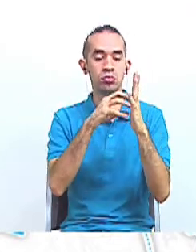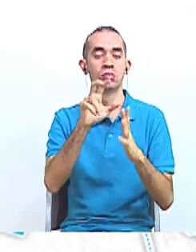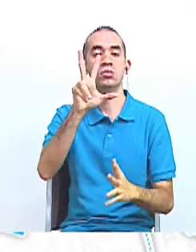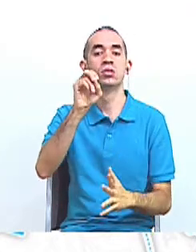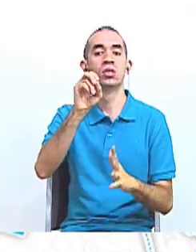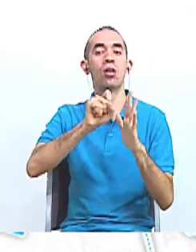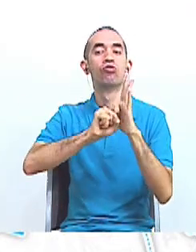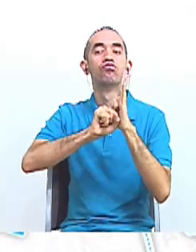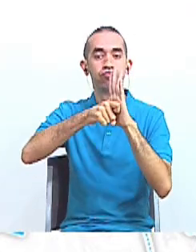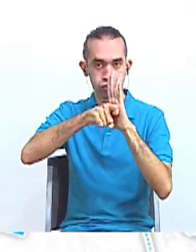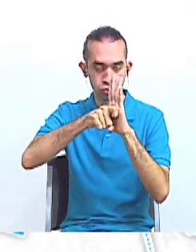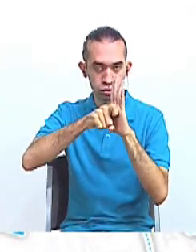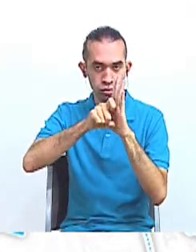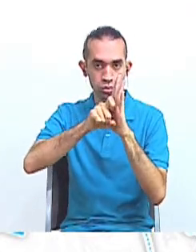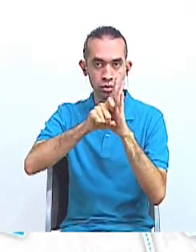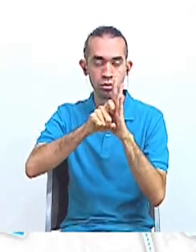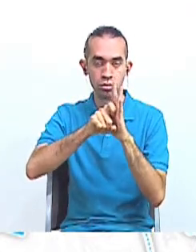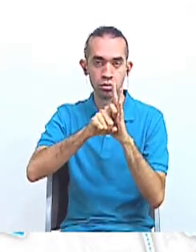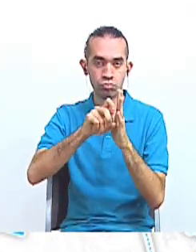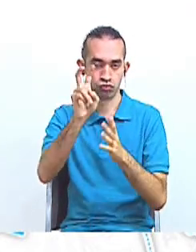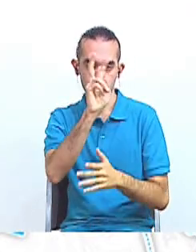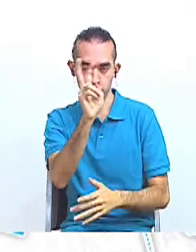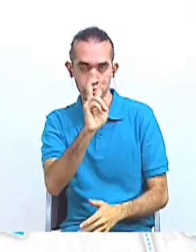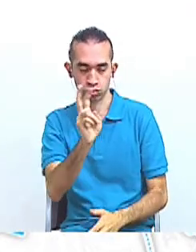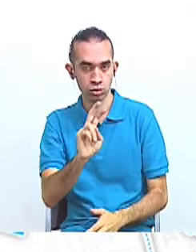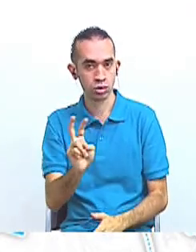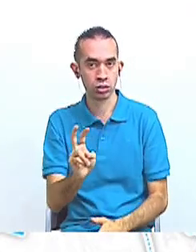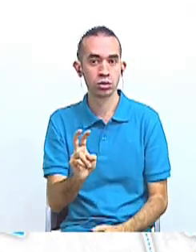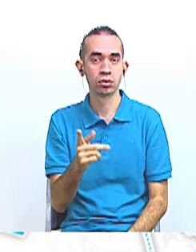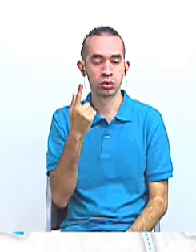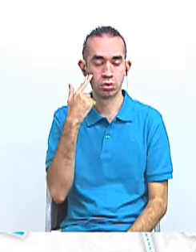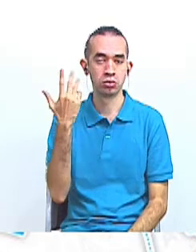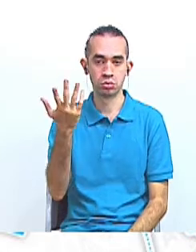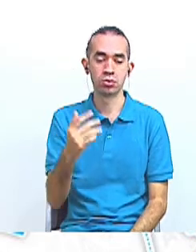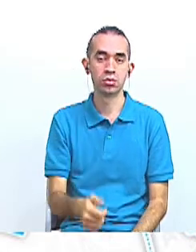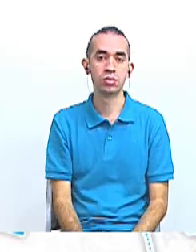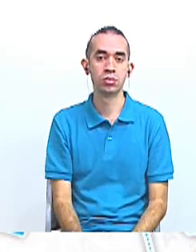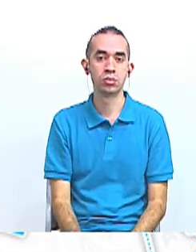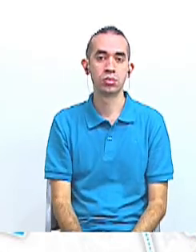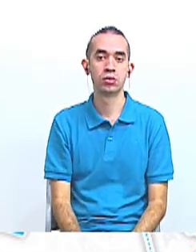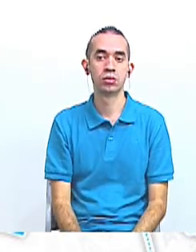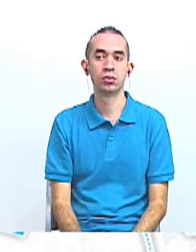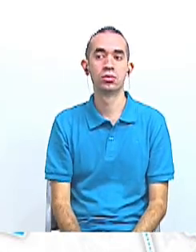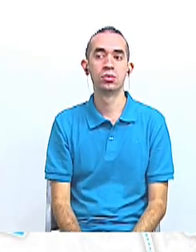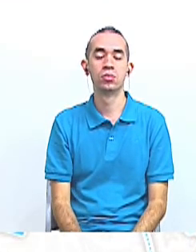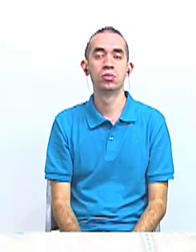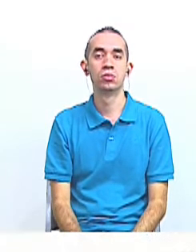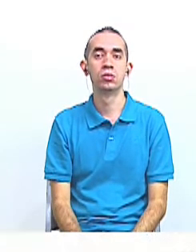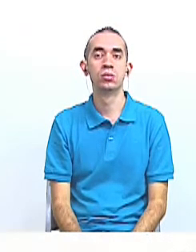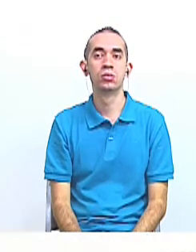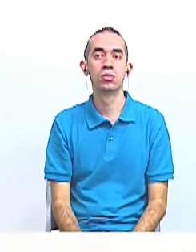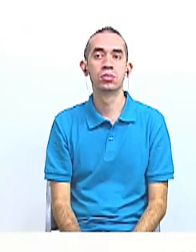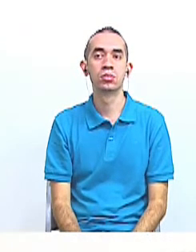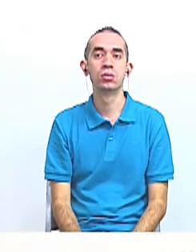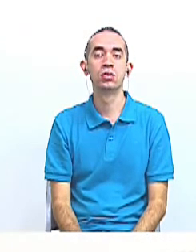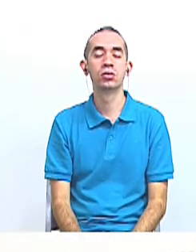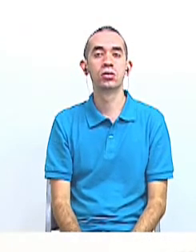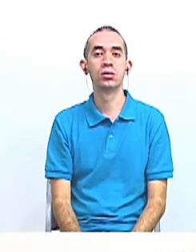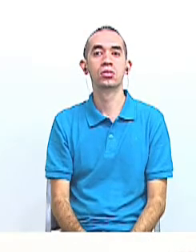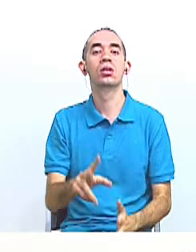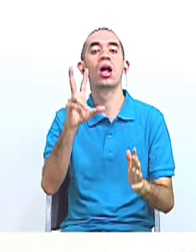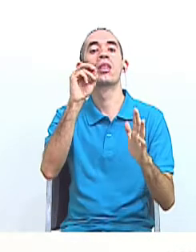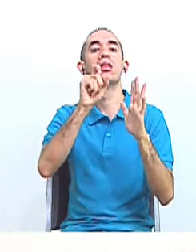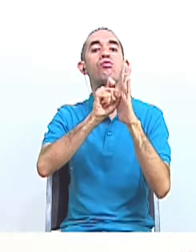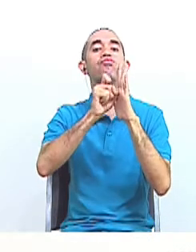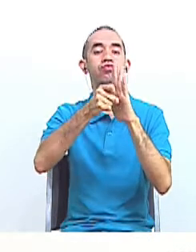30 seconds to actually find the answers to these questions. So let's look at the text, and 30